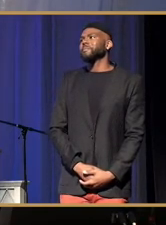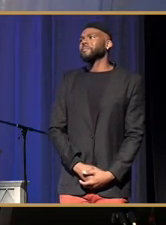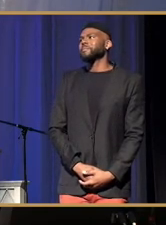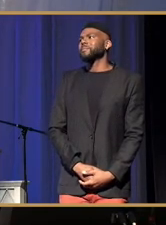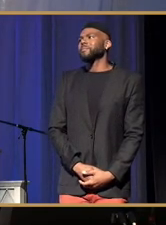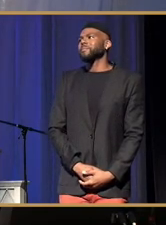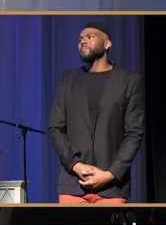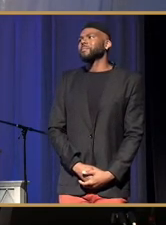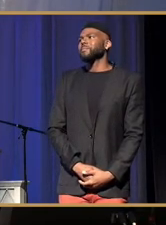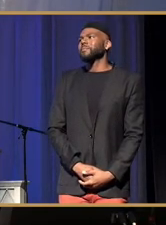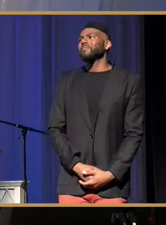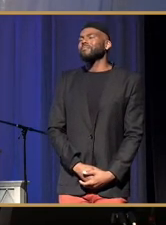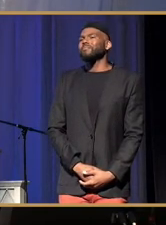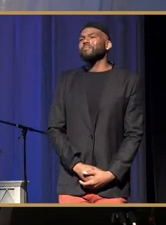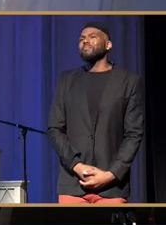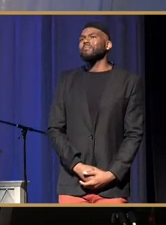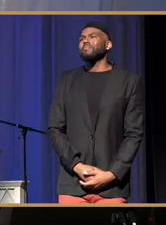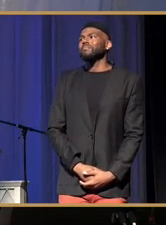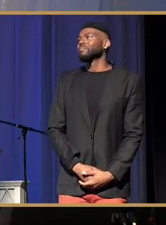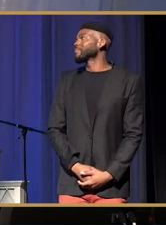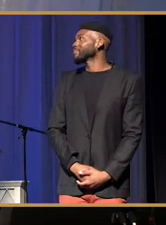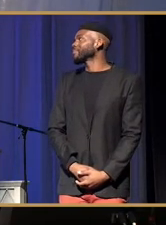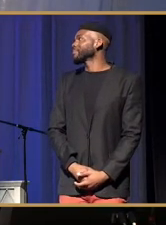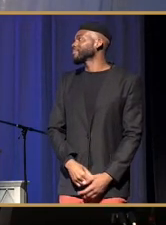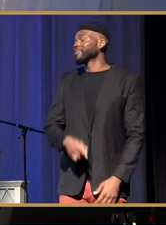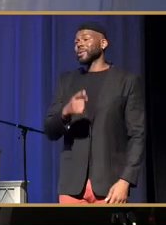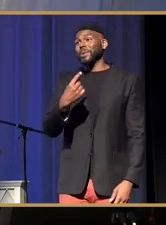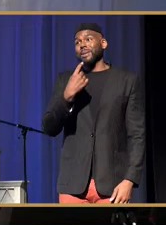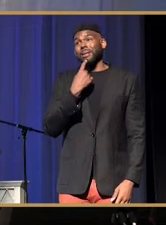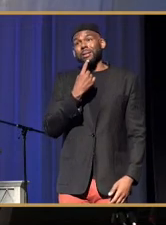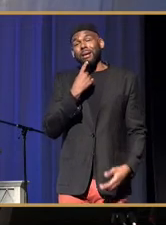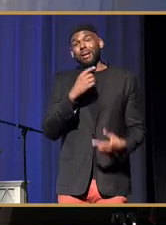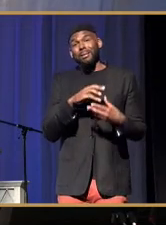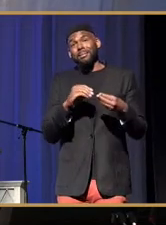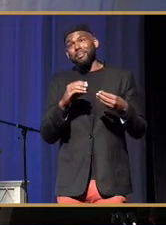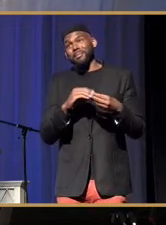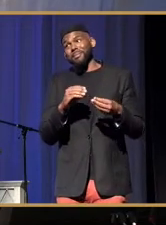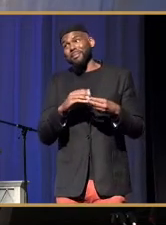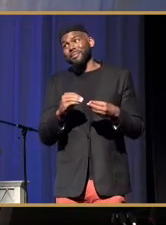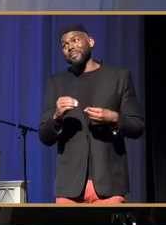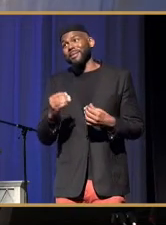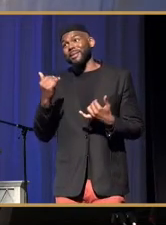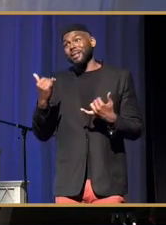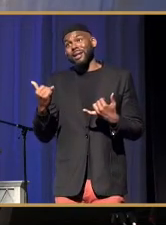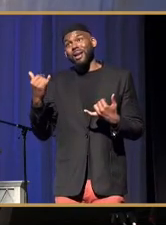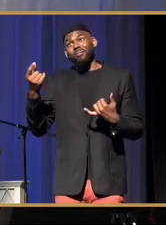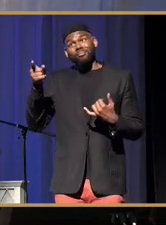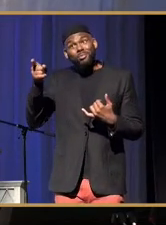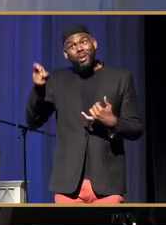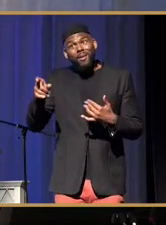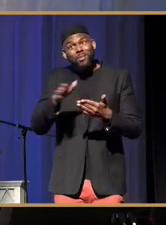Oh, Lord. You said it. Yeah. Now, y'all gonna have to sing with me.